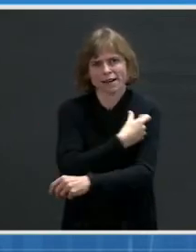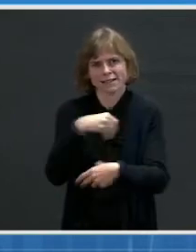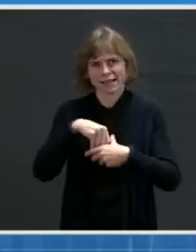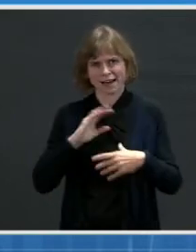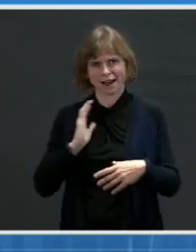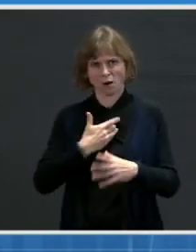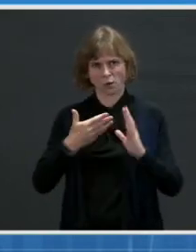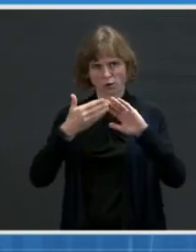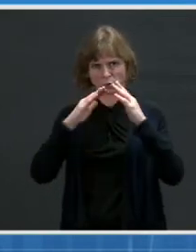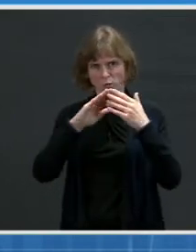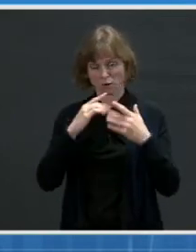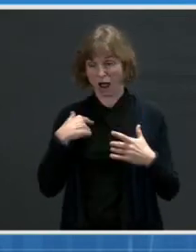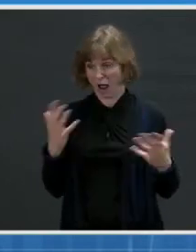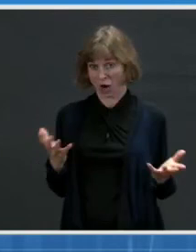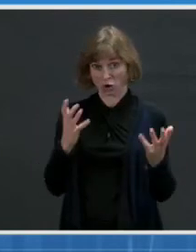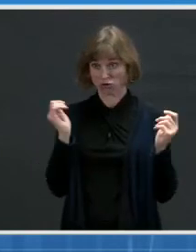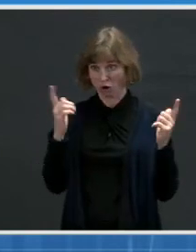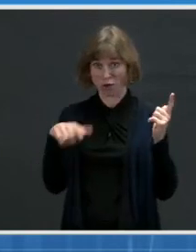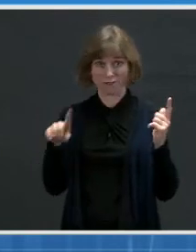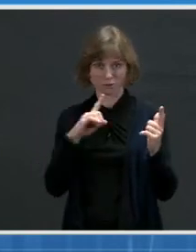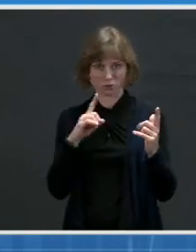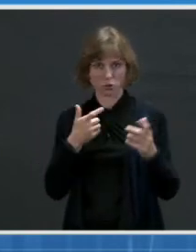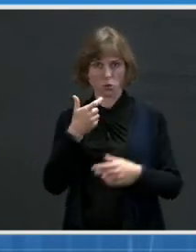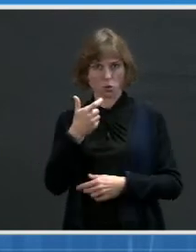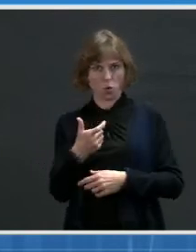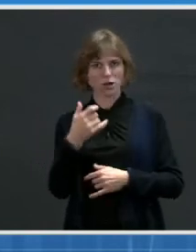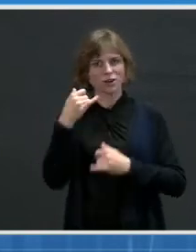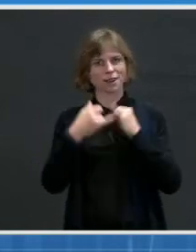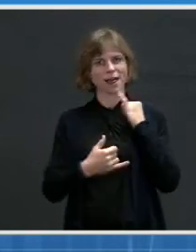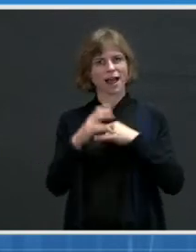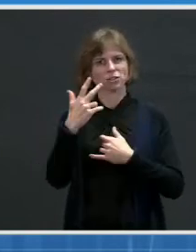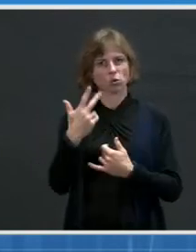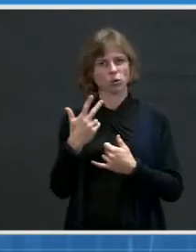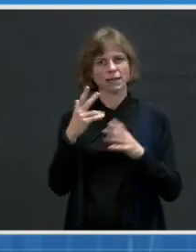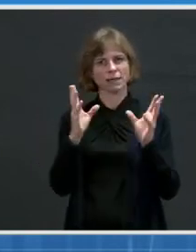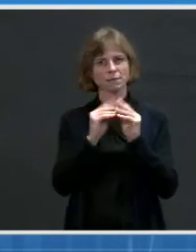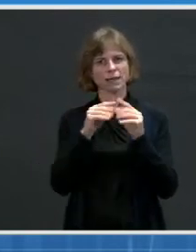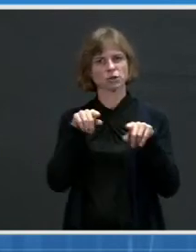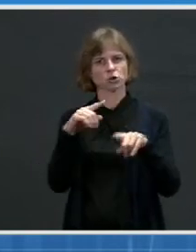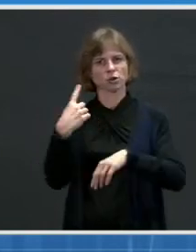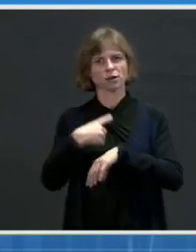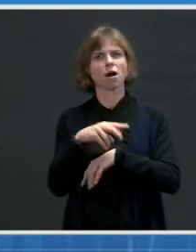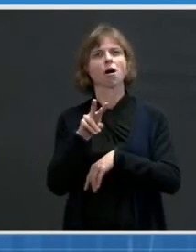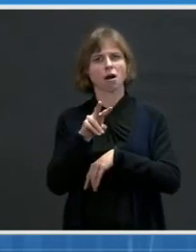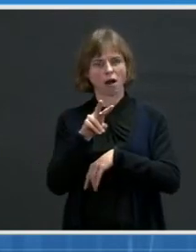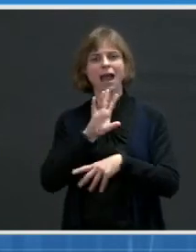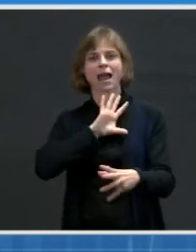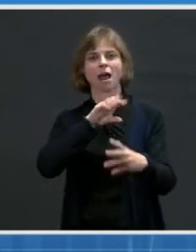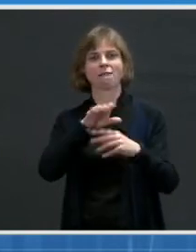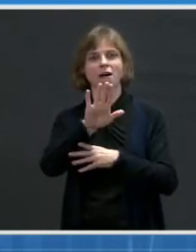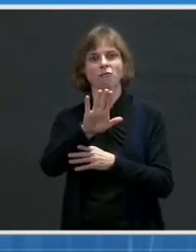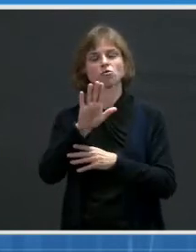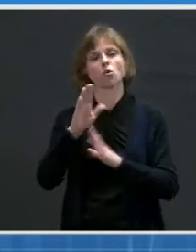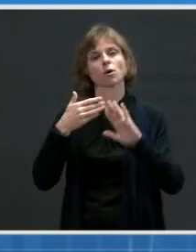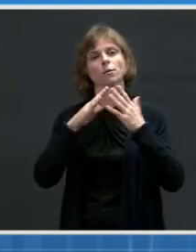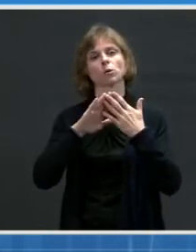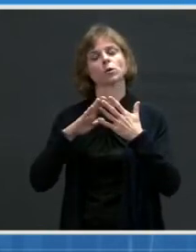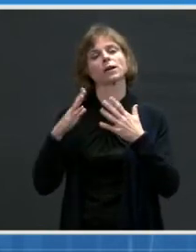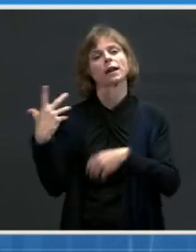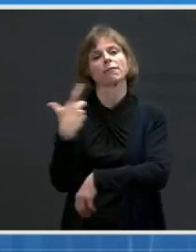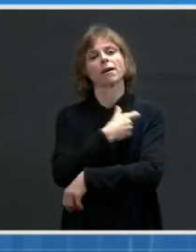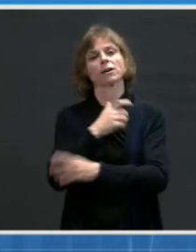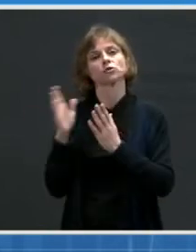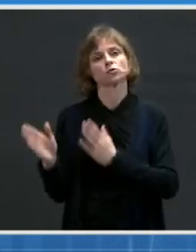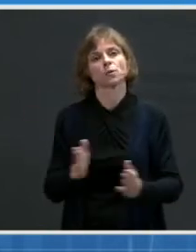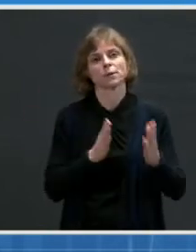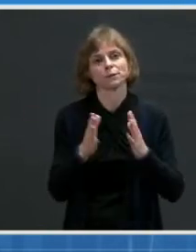I encourage each of you to watch the live stream plenary sessions throughout the day and get engaged in your community vaccination efforts. Before